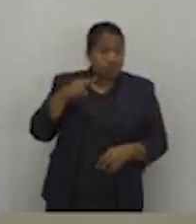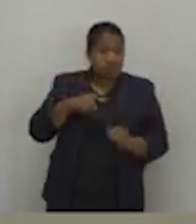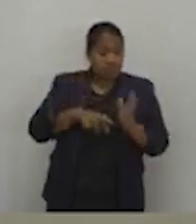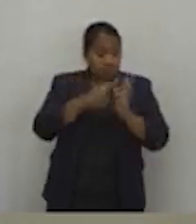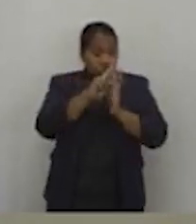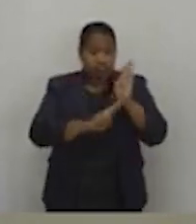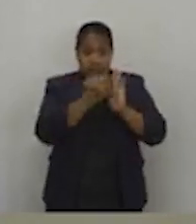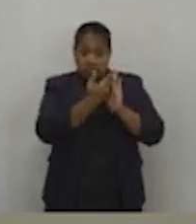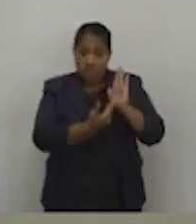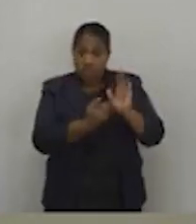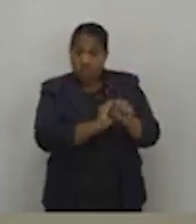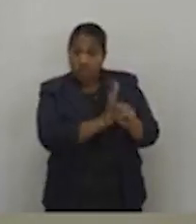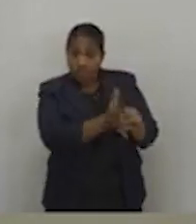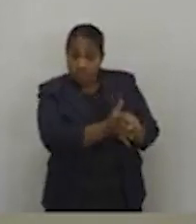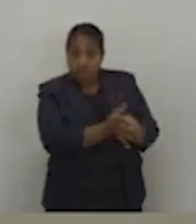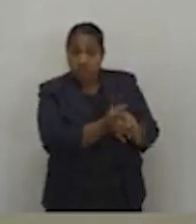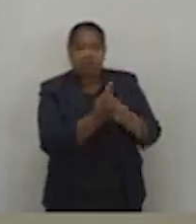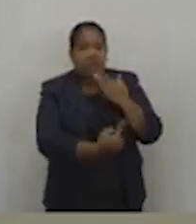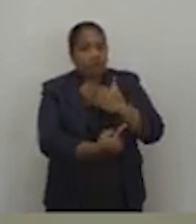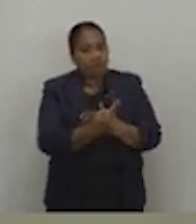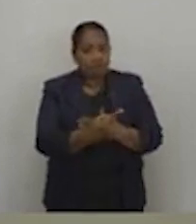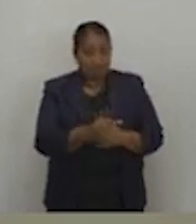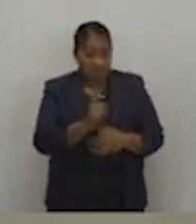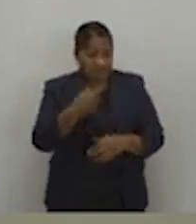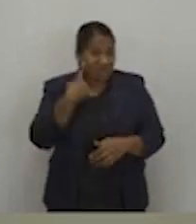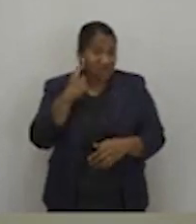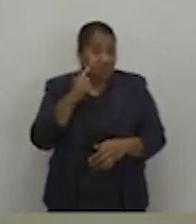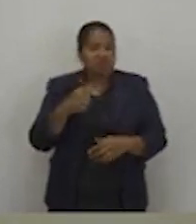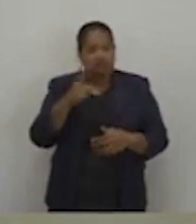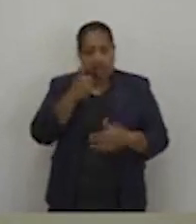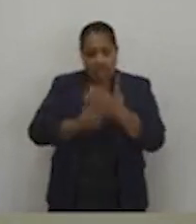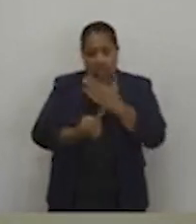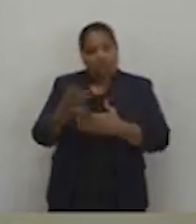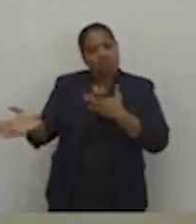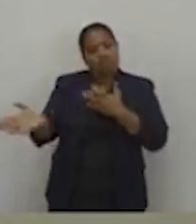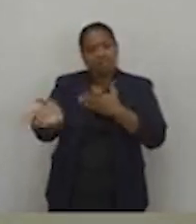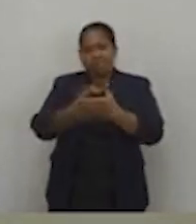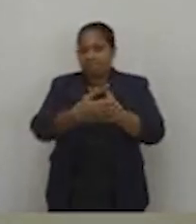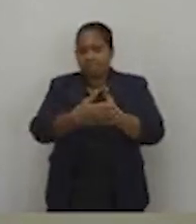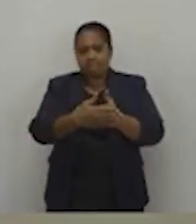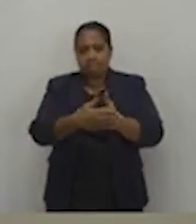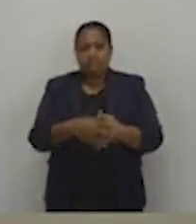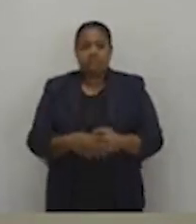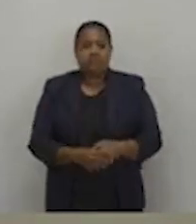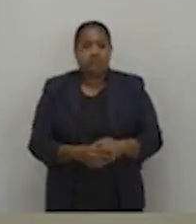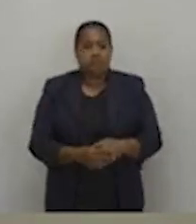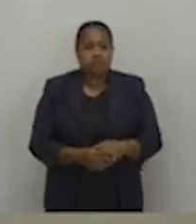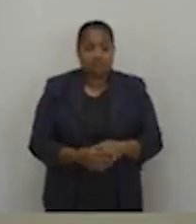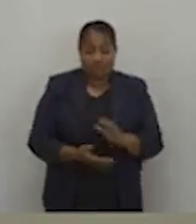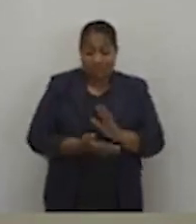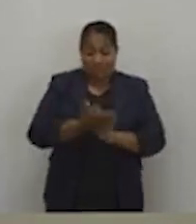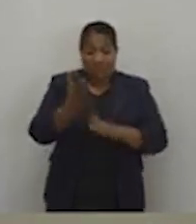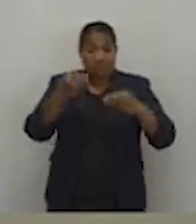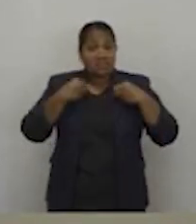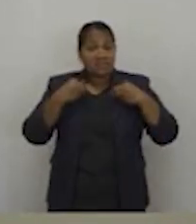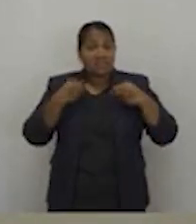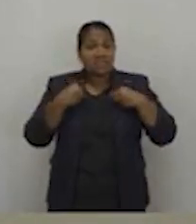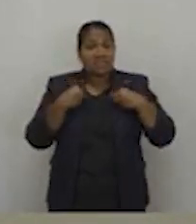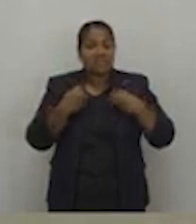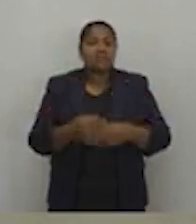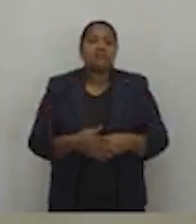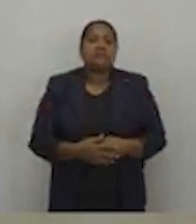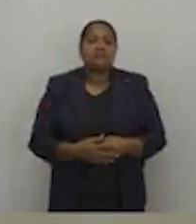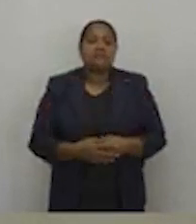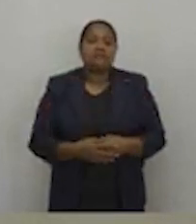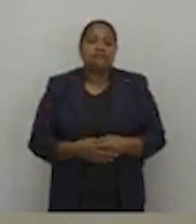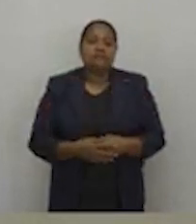Within the Nandi and Lautoka containment area, high-risk businesses, excuse me,